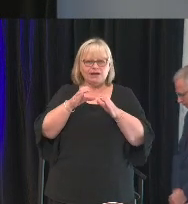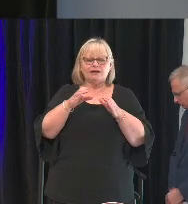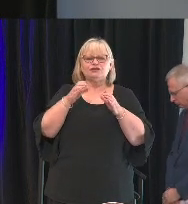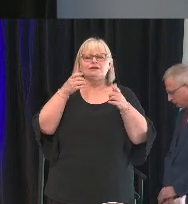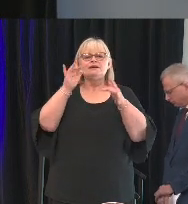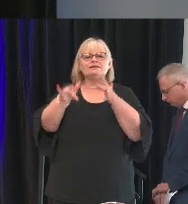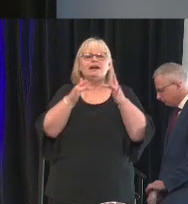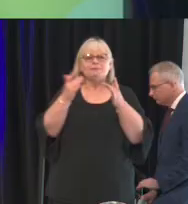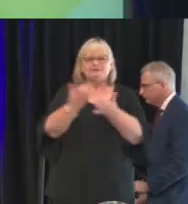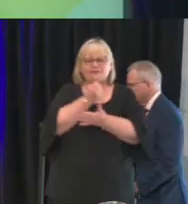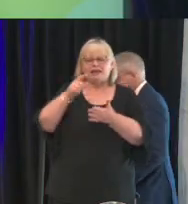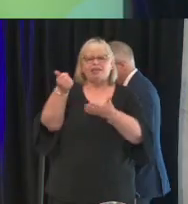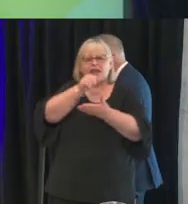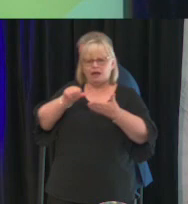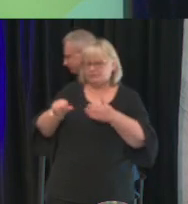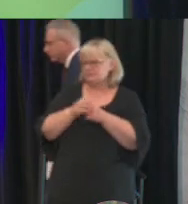Safety and the Arts.